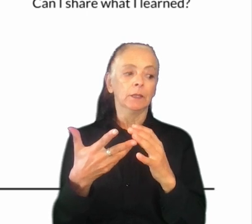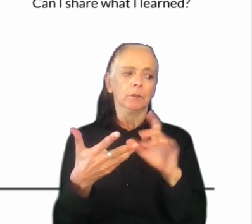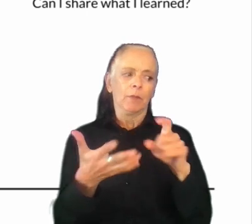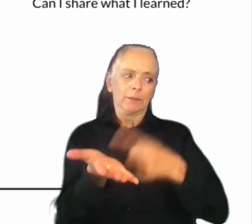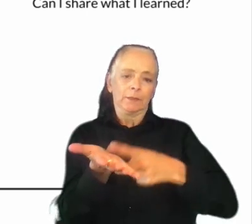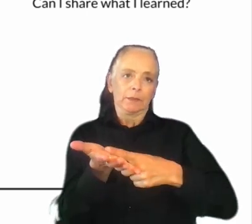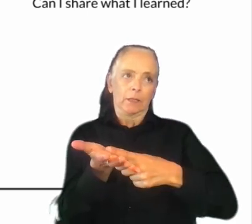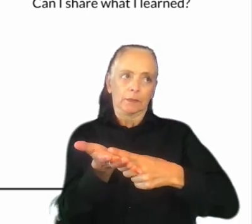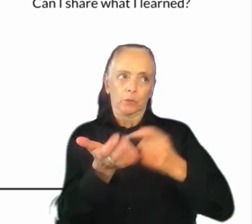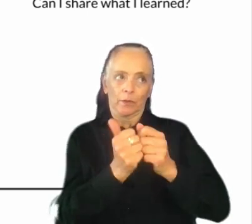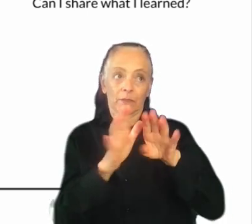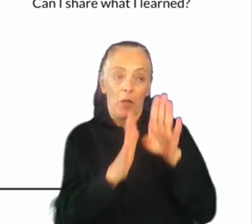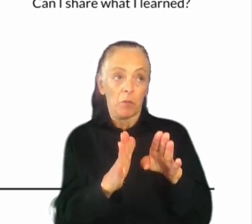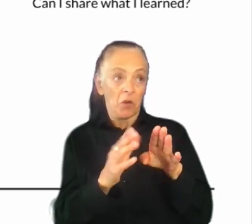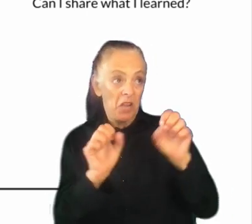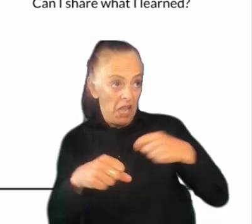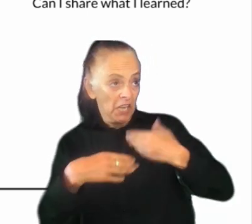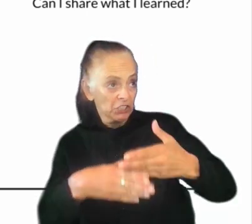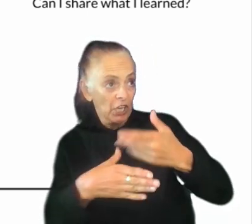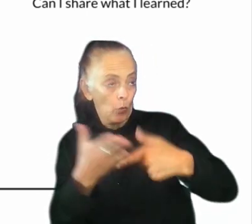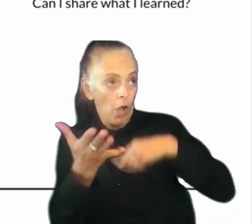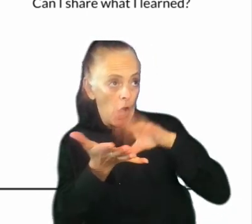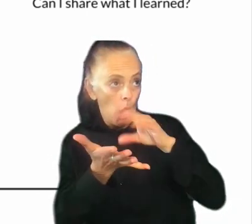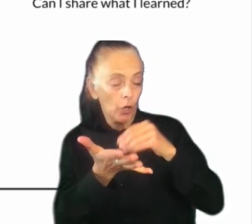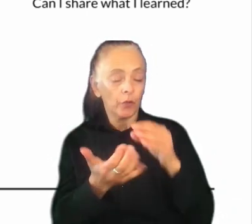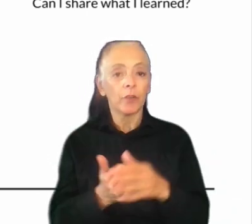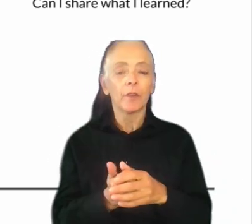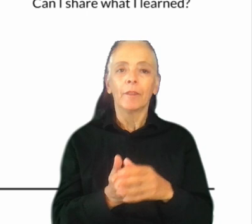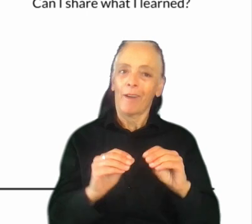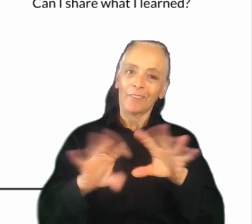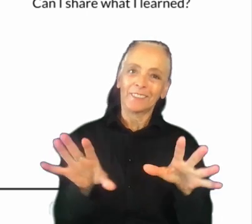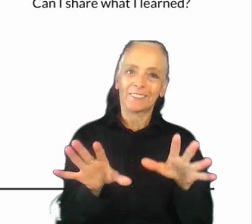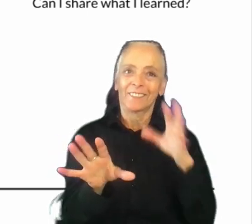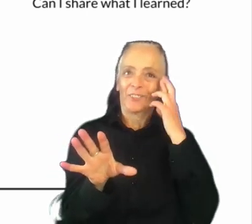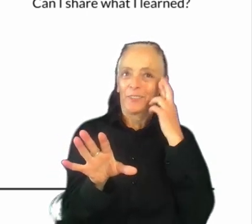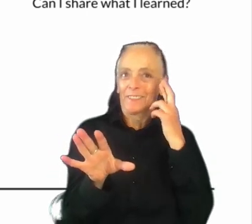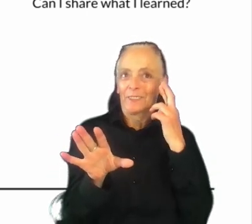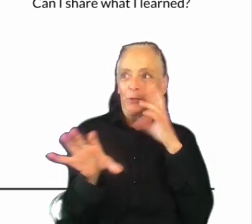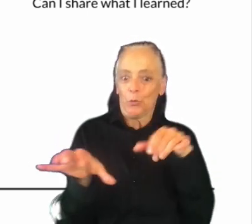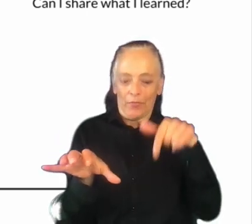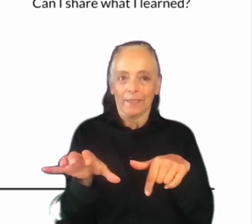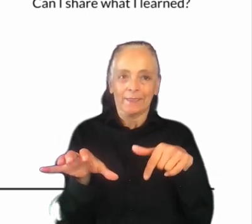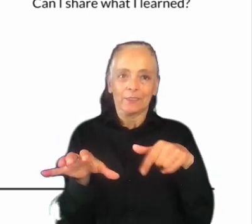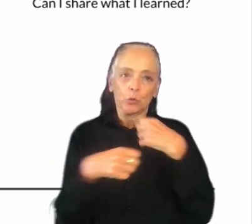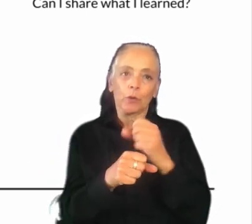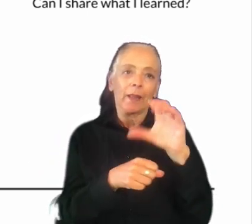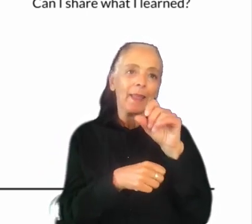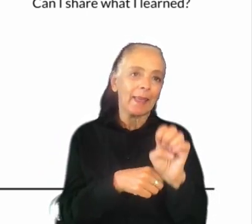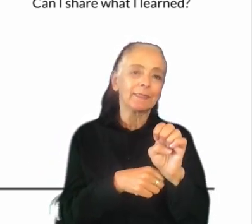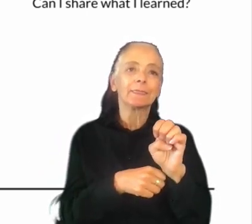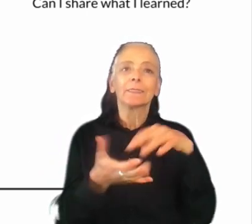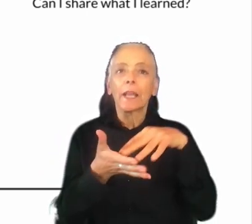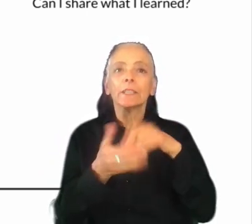with that developer is can i share what i learned obviously one of the reasons we're trying to do this is to create case studies that you can talk about and